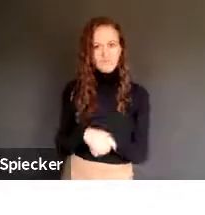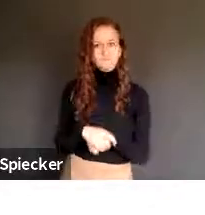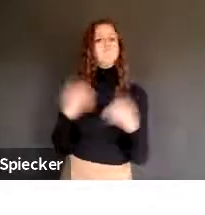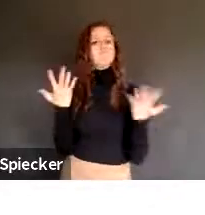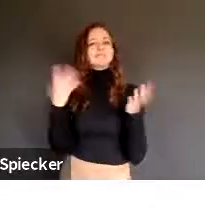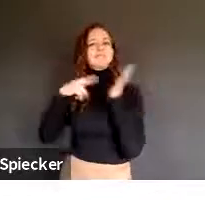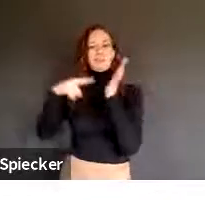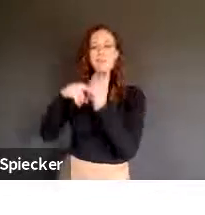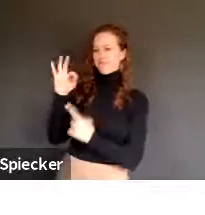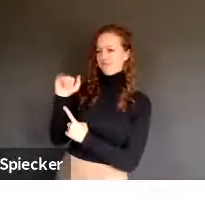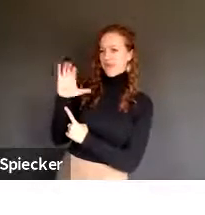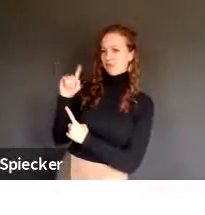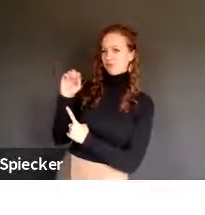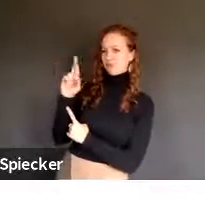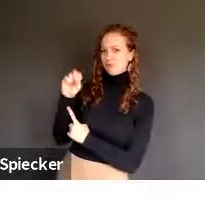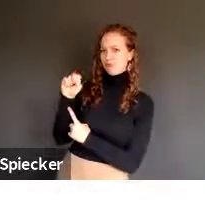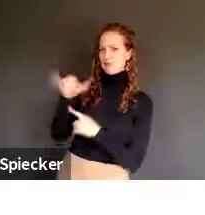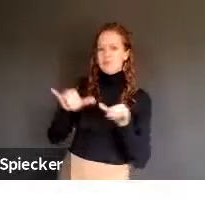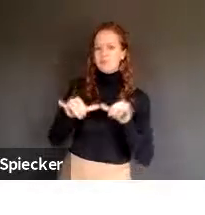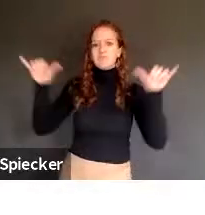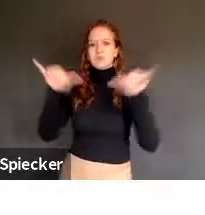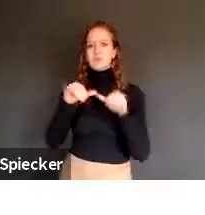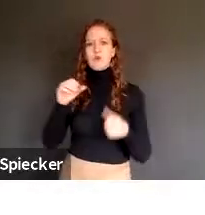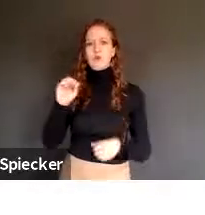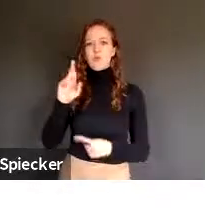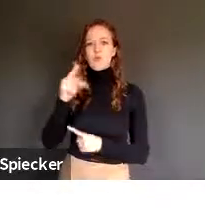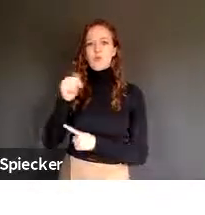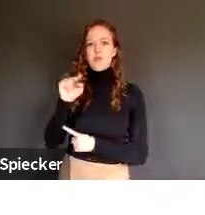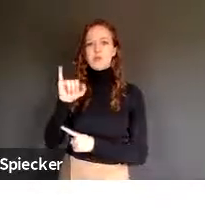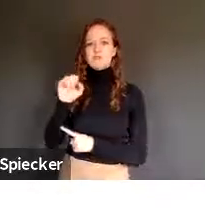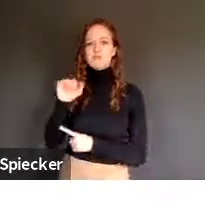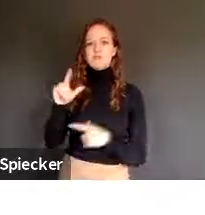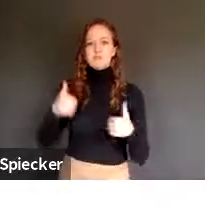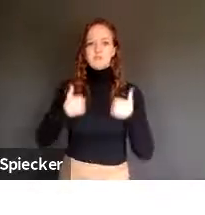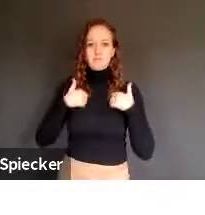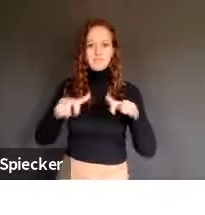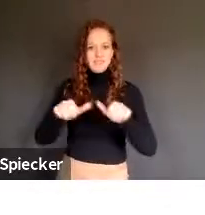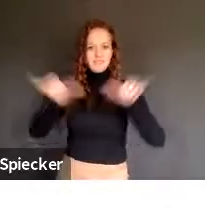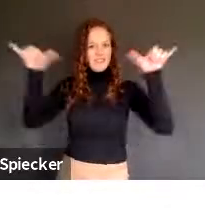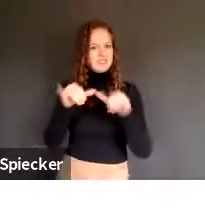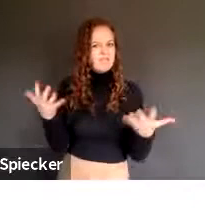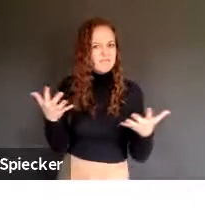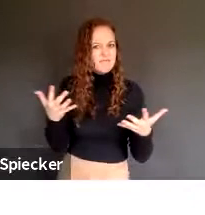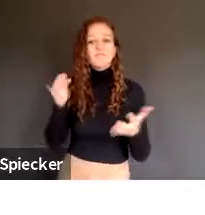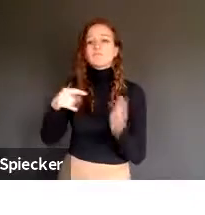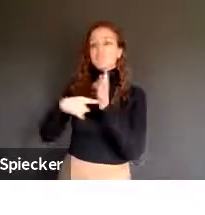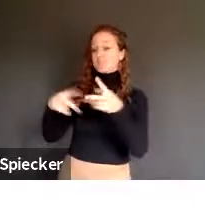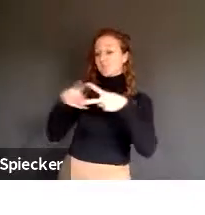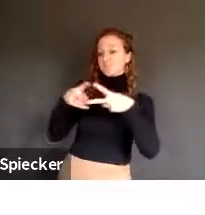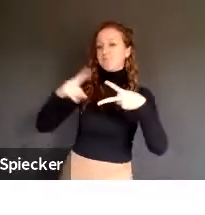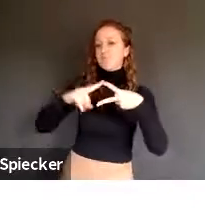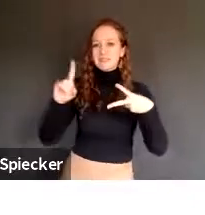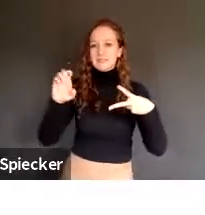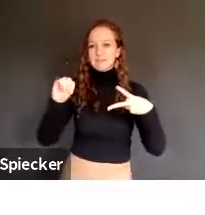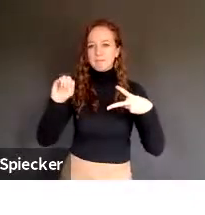So zooming into that smallest, lowest scale, on an organismal scale, factors operating would include demographic traits